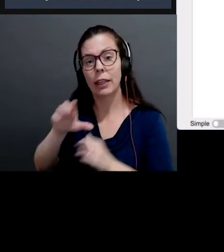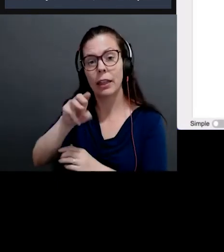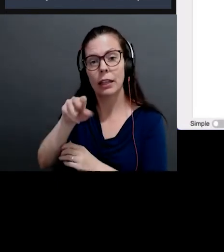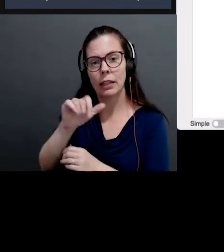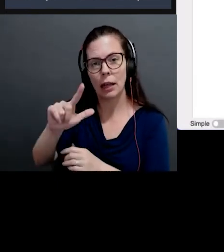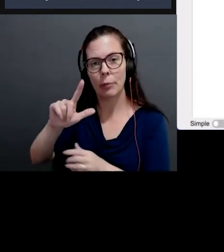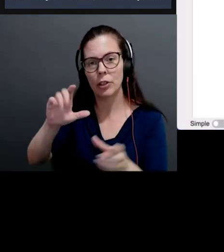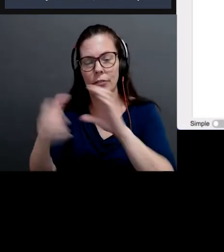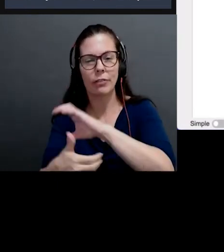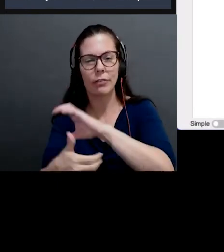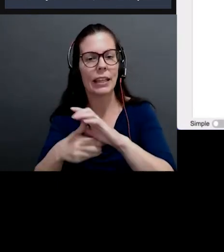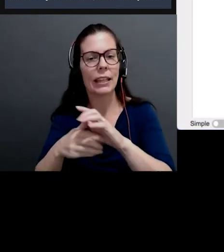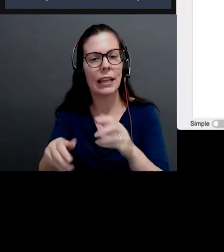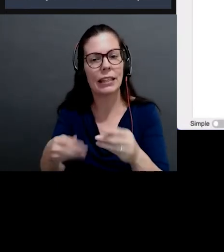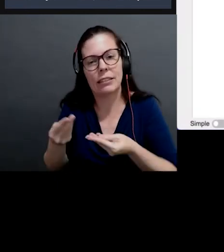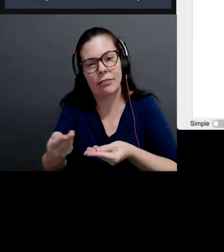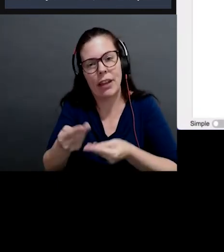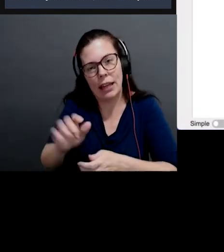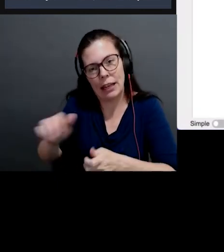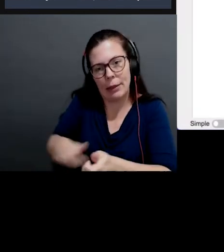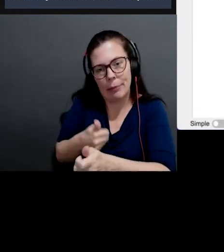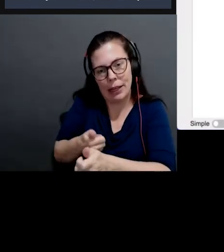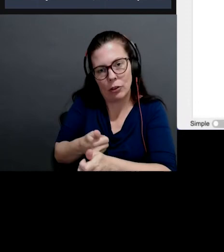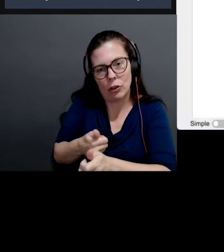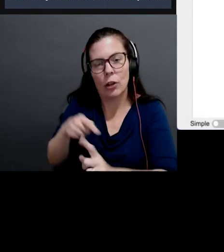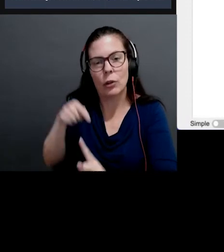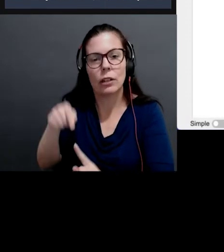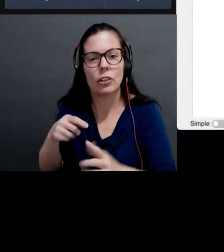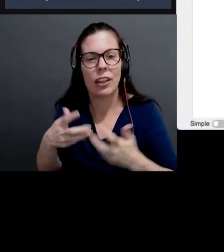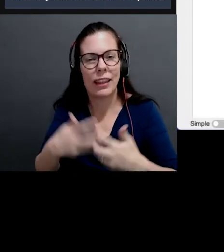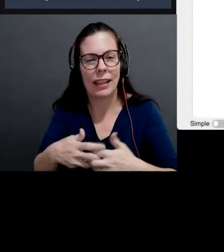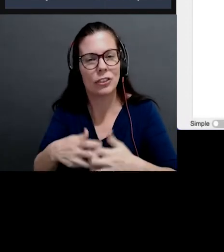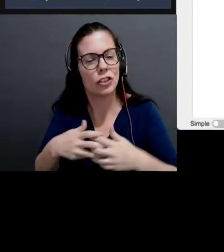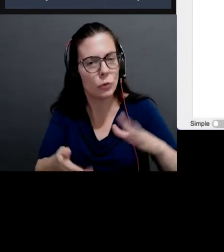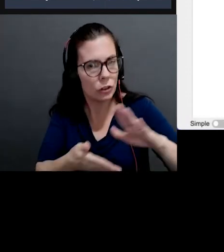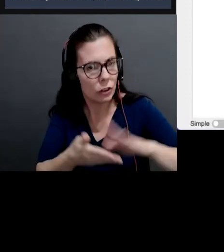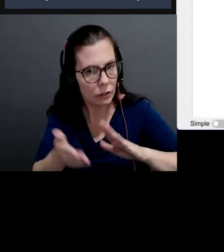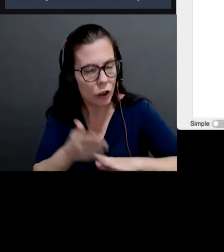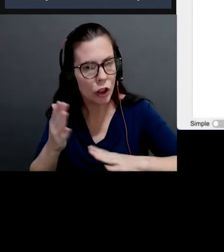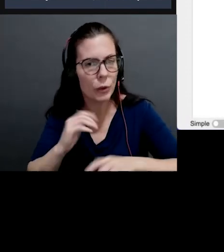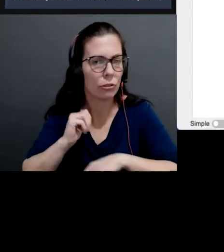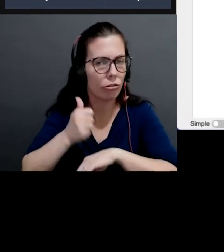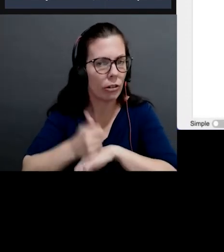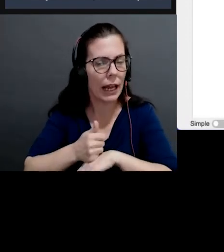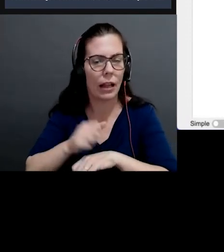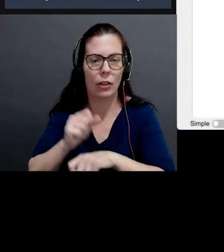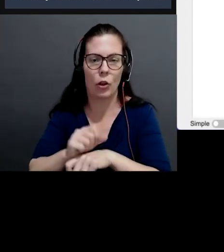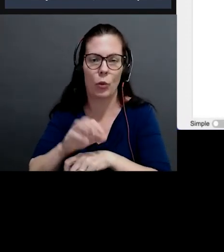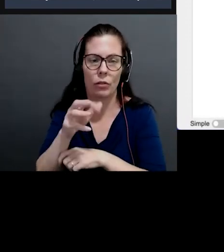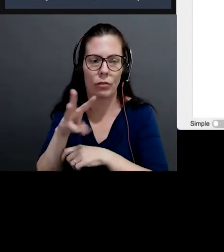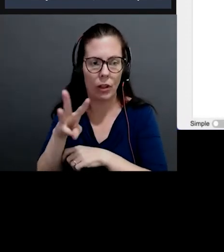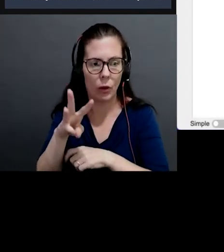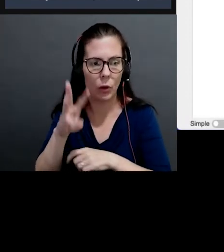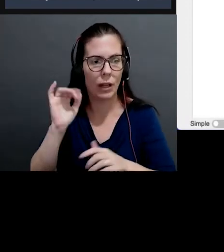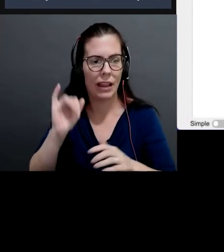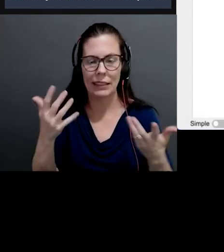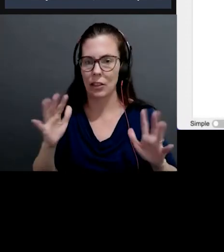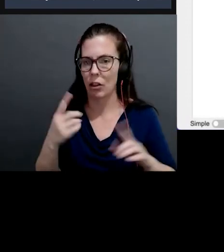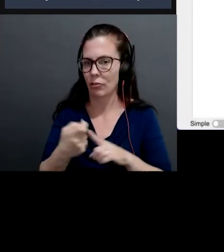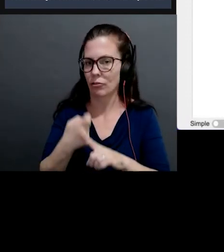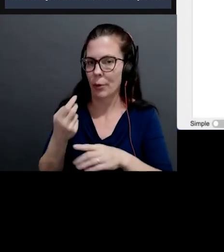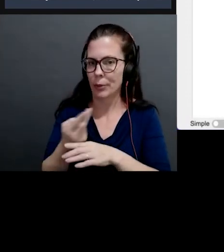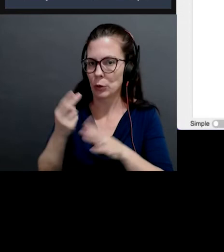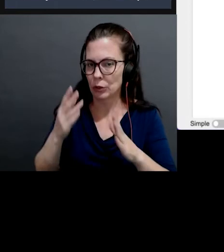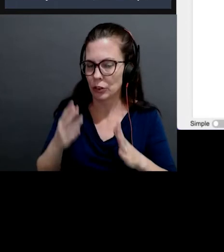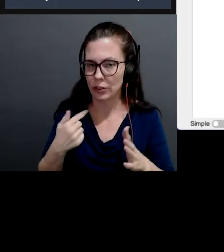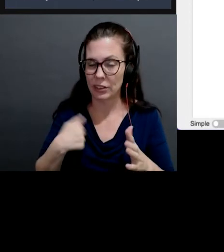to the underlying Argo engine, which will execute that and will create our workflow. So that's all abstracted away from the users, and all we have to